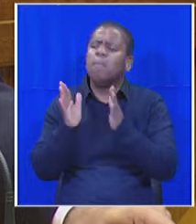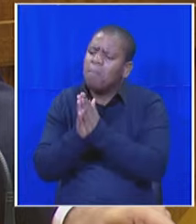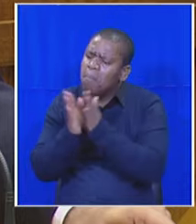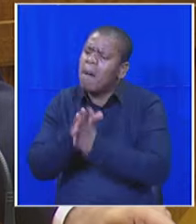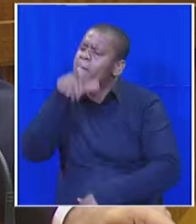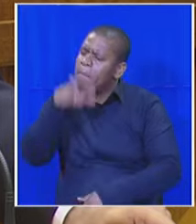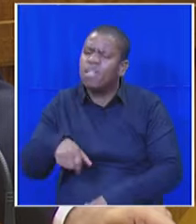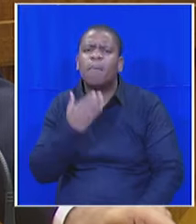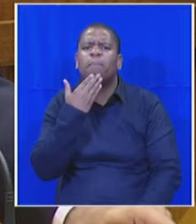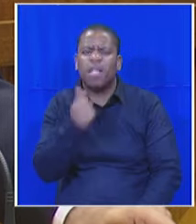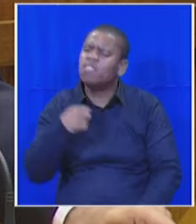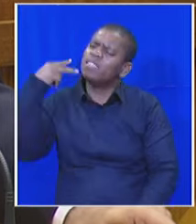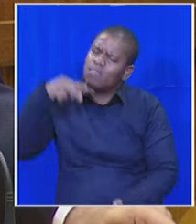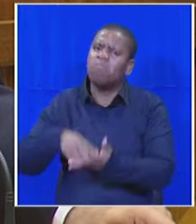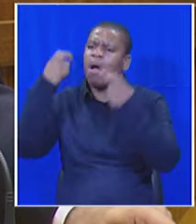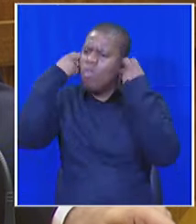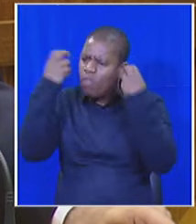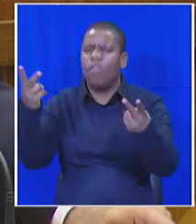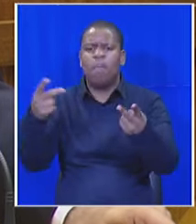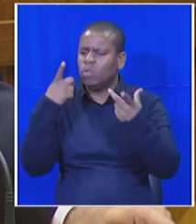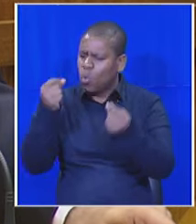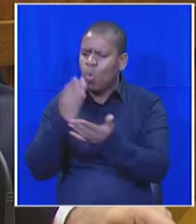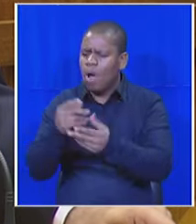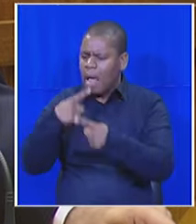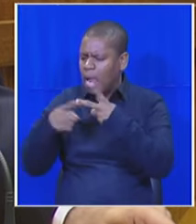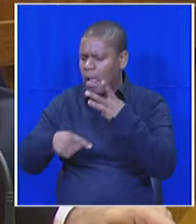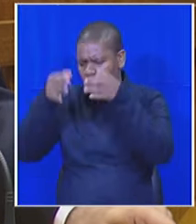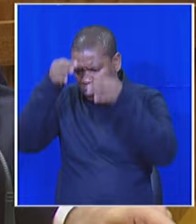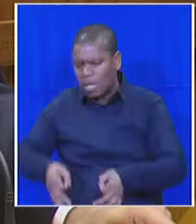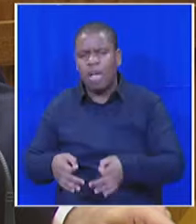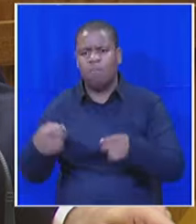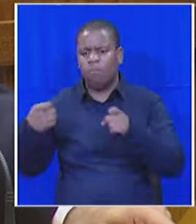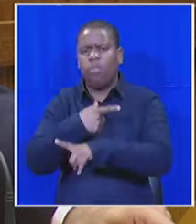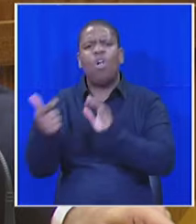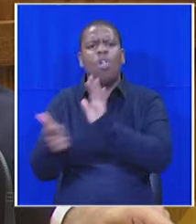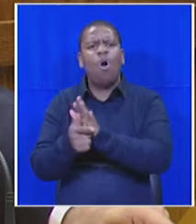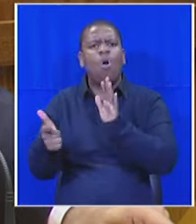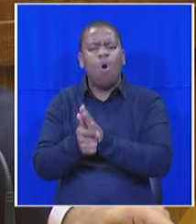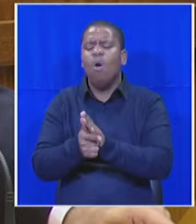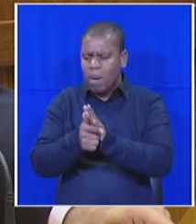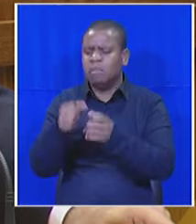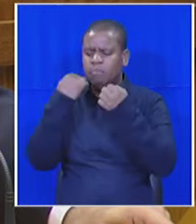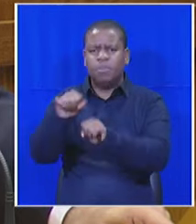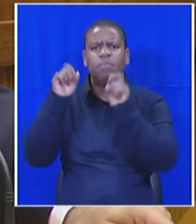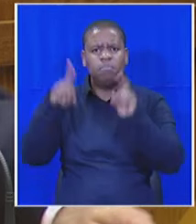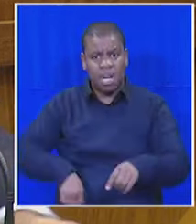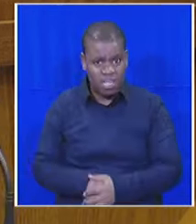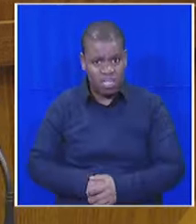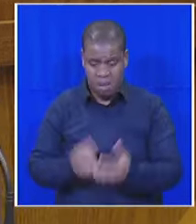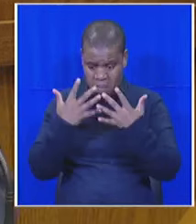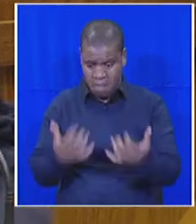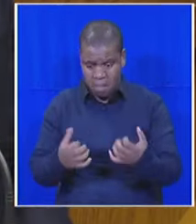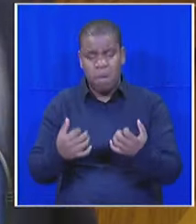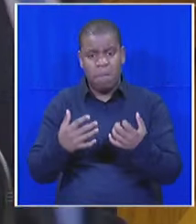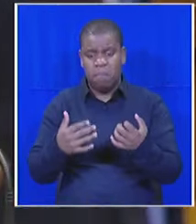and accept and take responsibility for those wrong decisions. You acted unlawfully, and Parliament is the one that is losing out. We